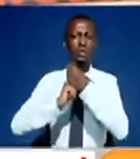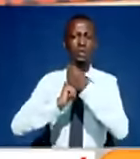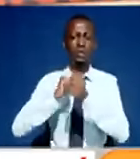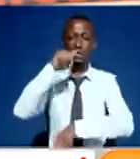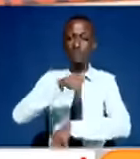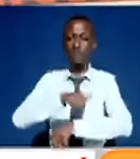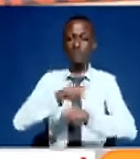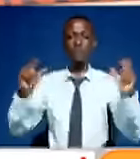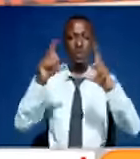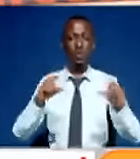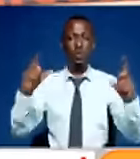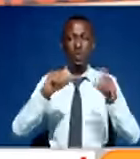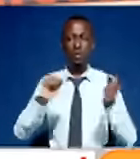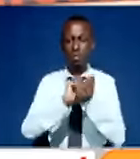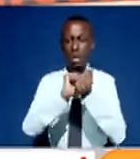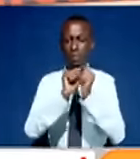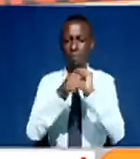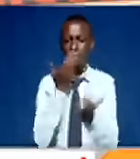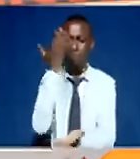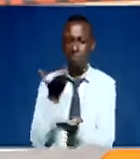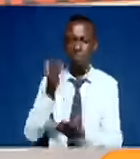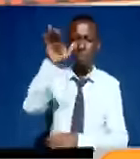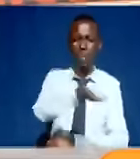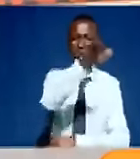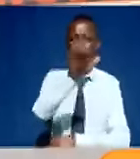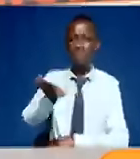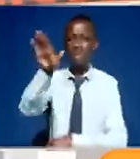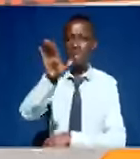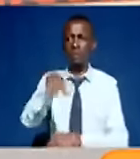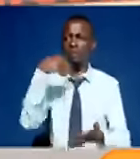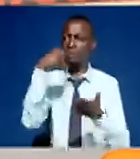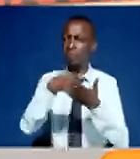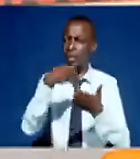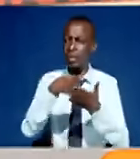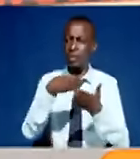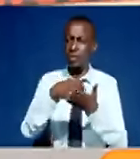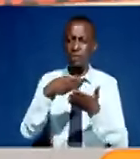ile amendment nilileta kwa bunge ya kusema hii pesa yote